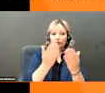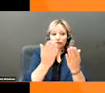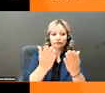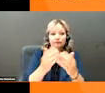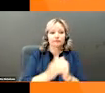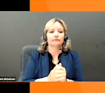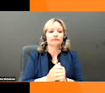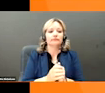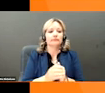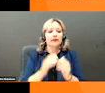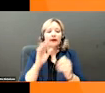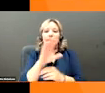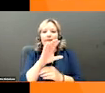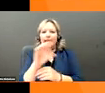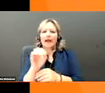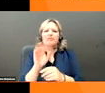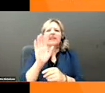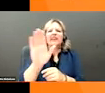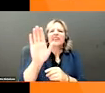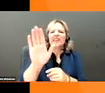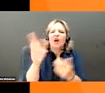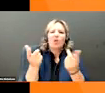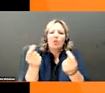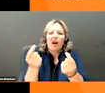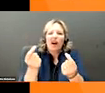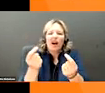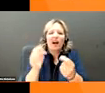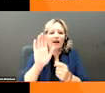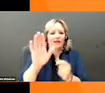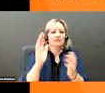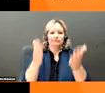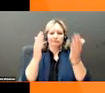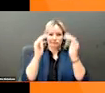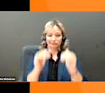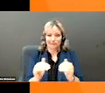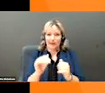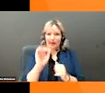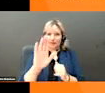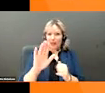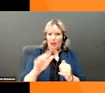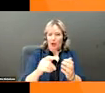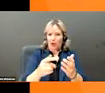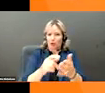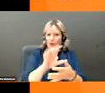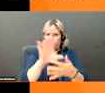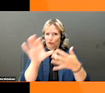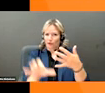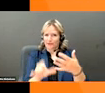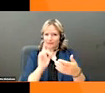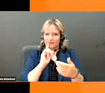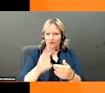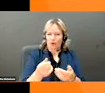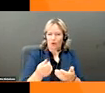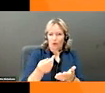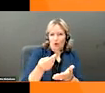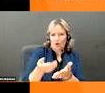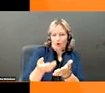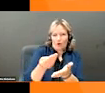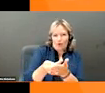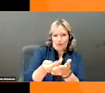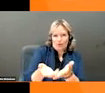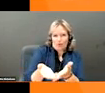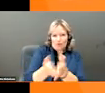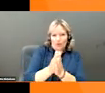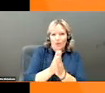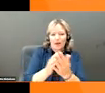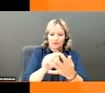profile, project, and I'm looking, do I understand what the criteria is? Do I meet the criteria? Do I have questions? A